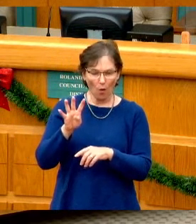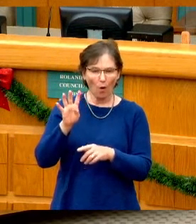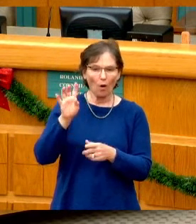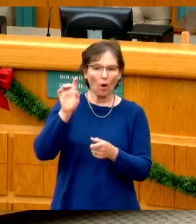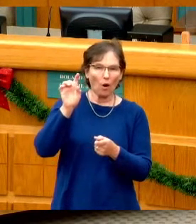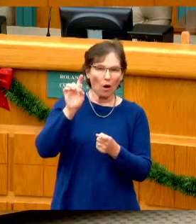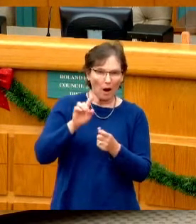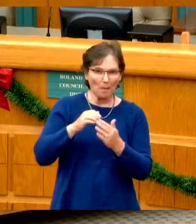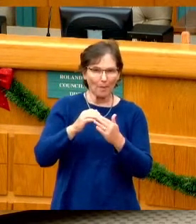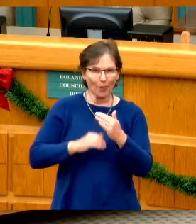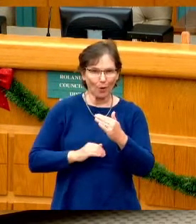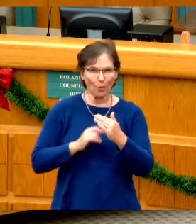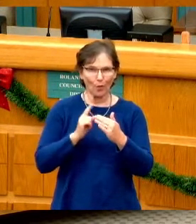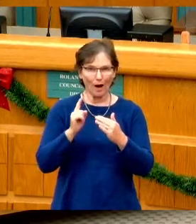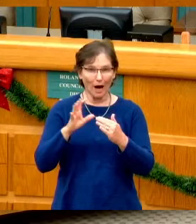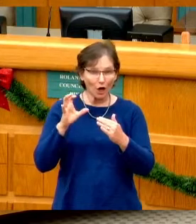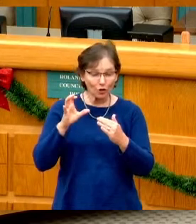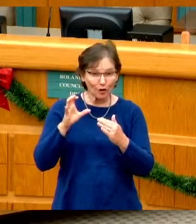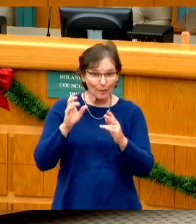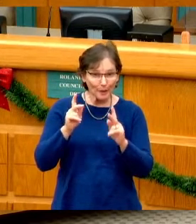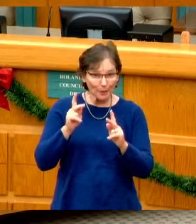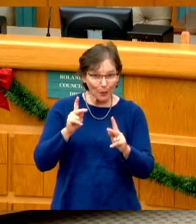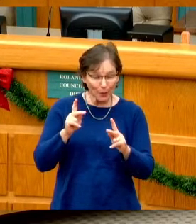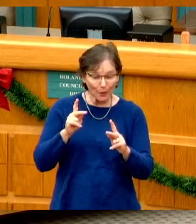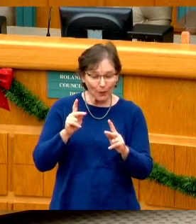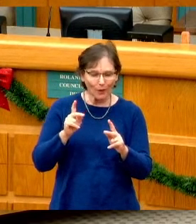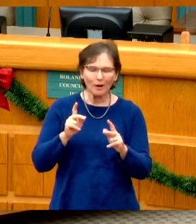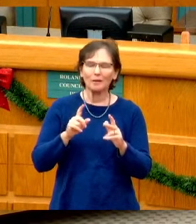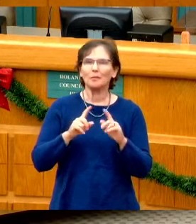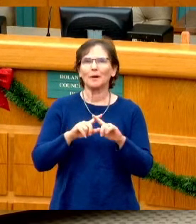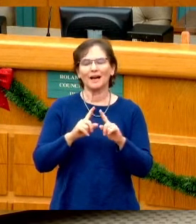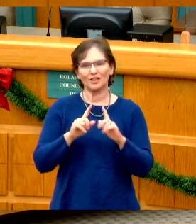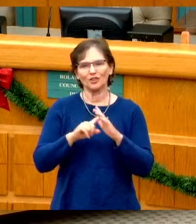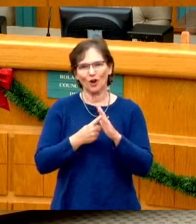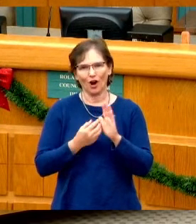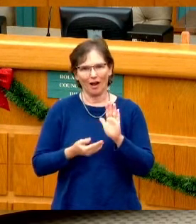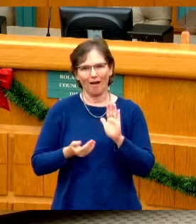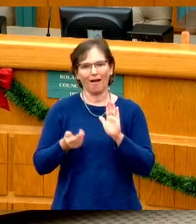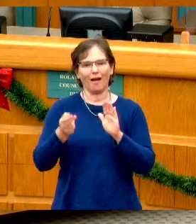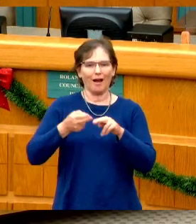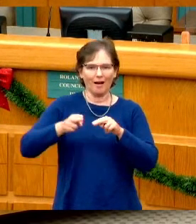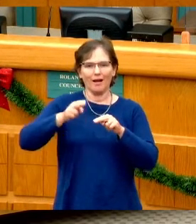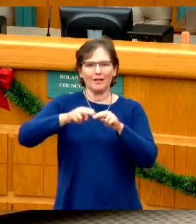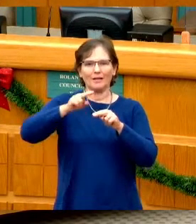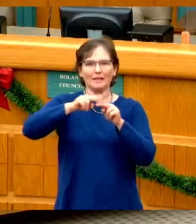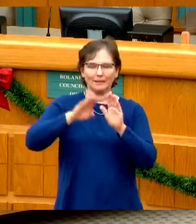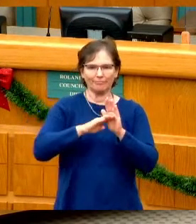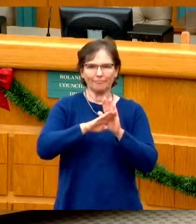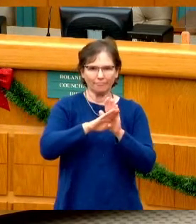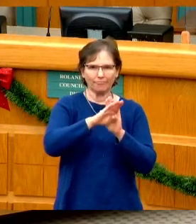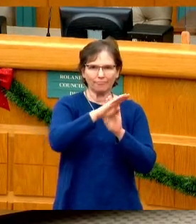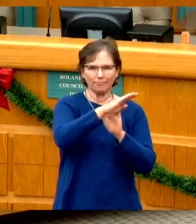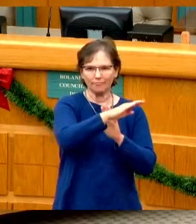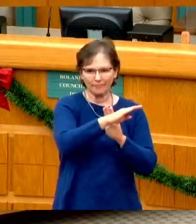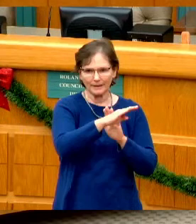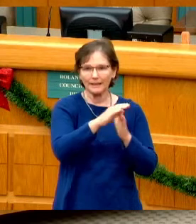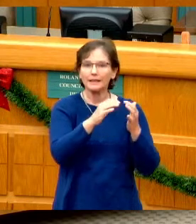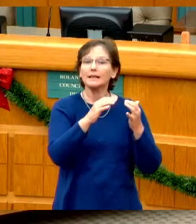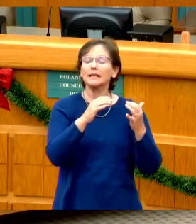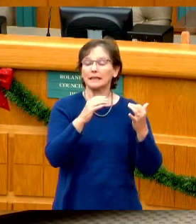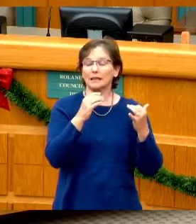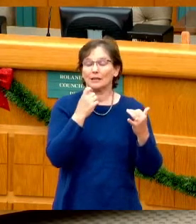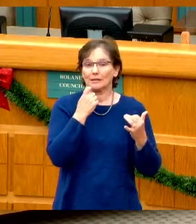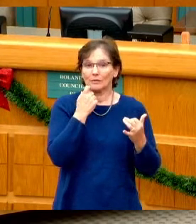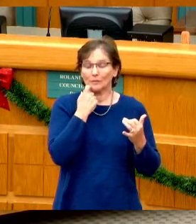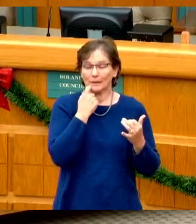And then on November 29th, we went right back up to 233. And then we've stayed below 200 for the rest